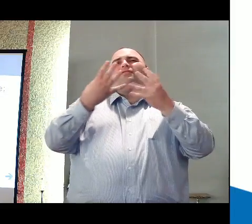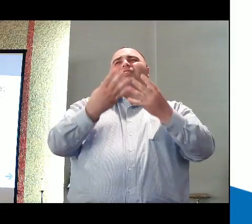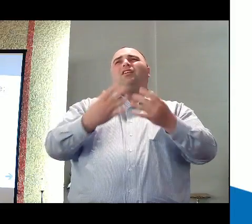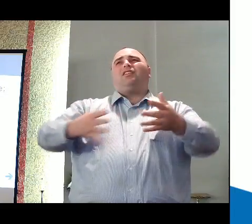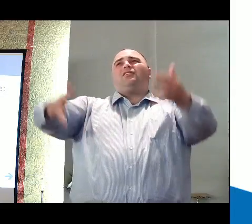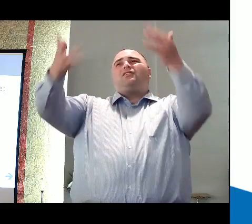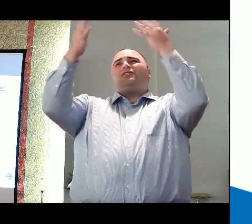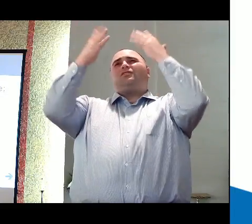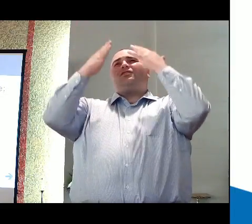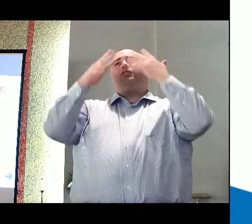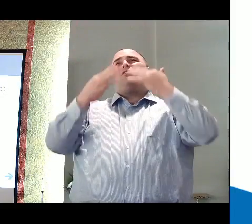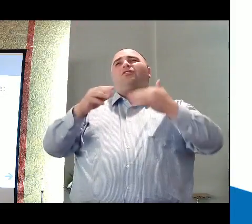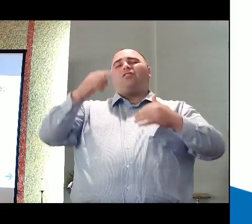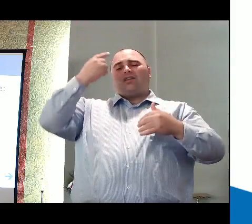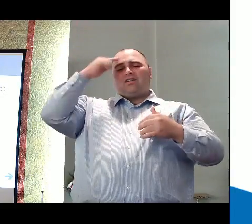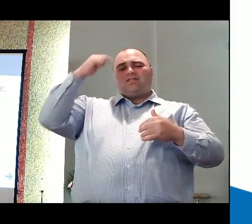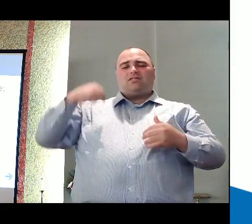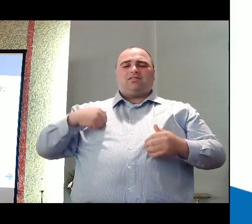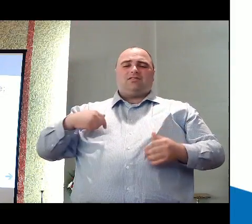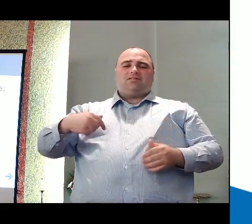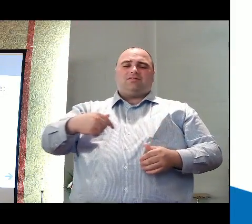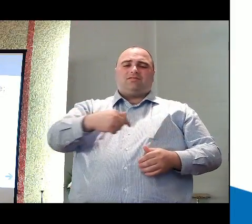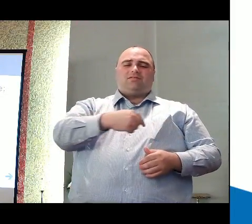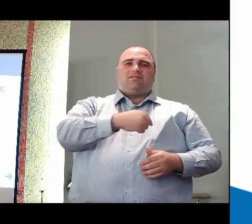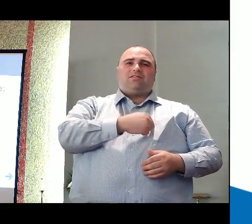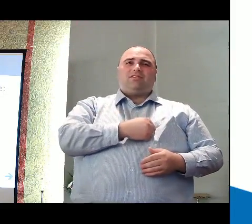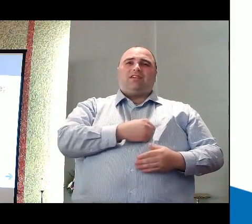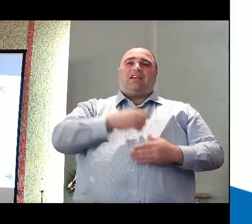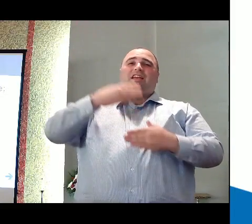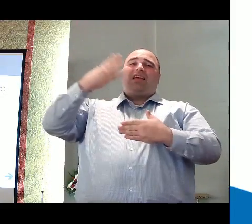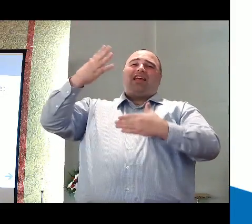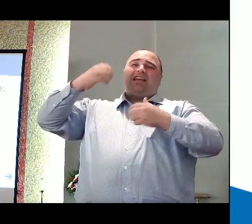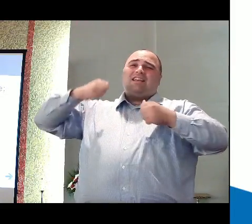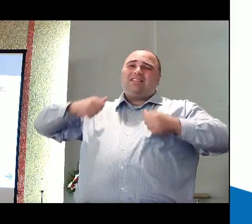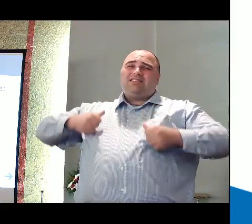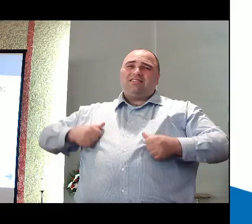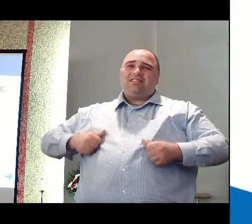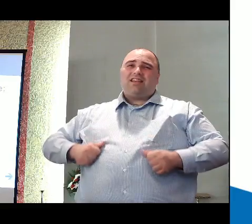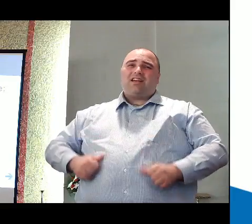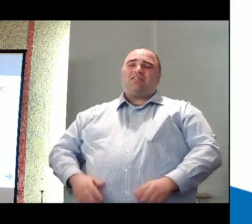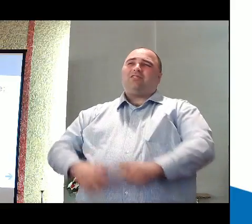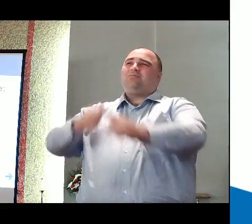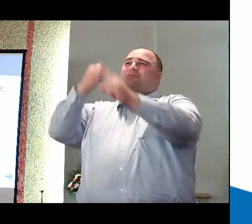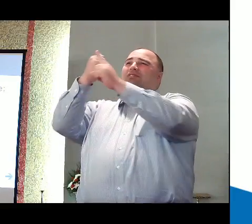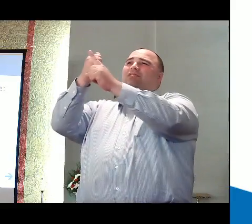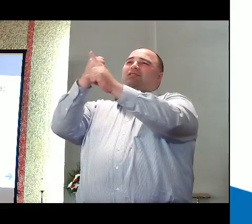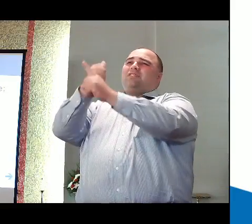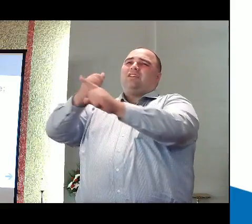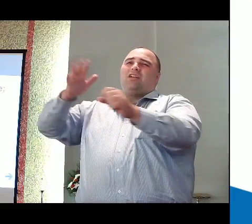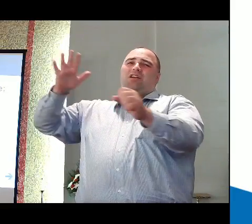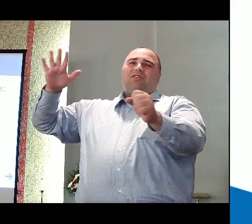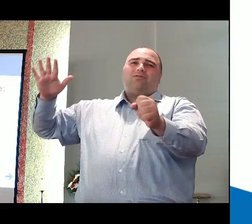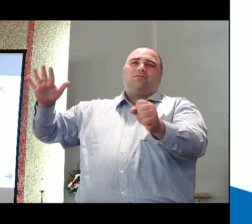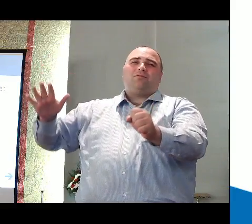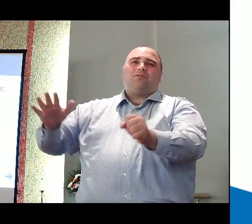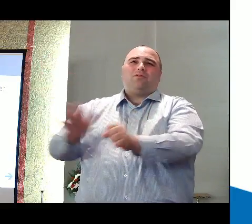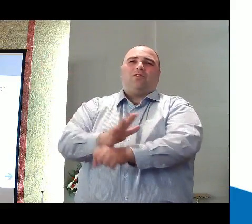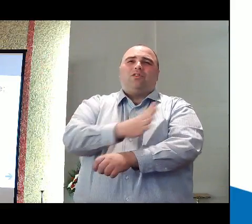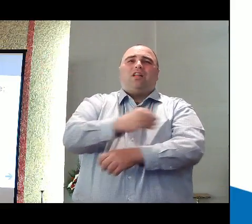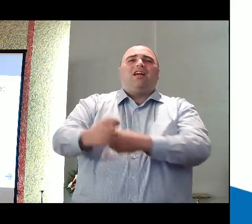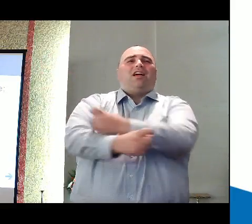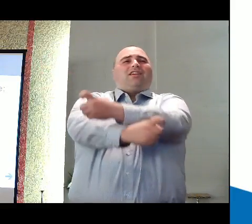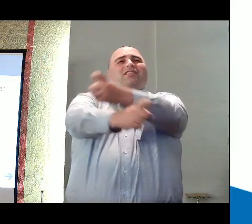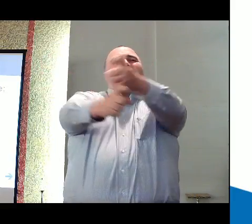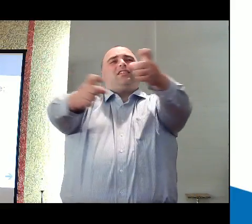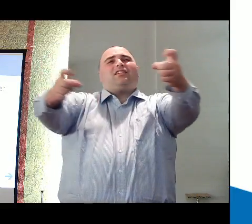infinite your grace, emptied yourself of